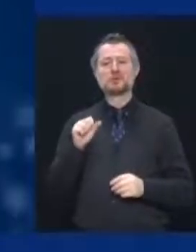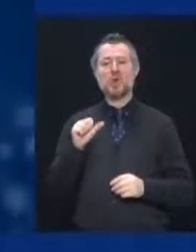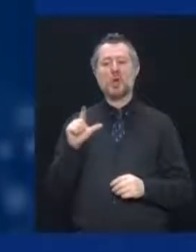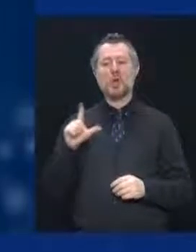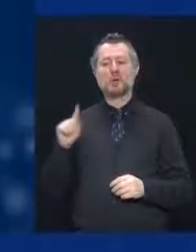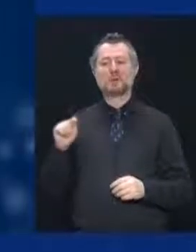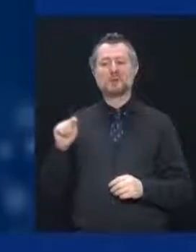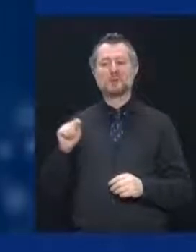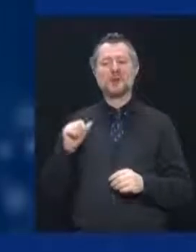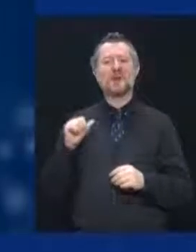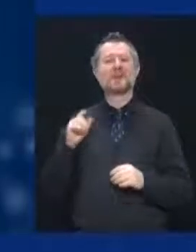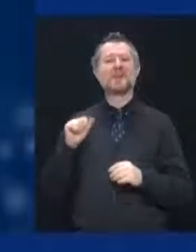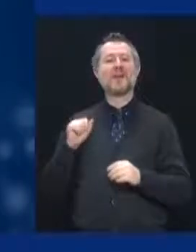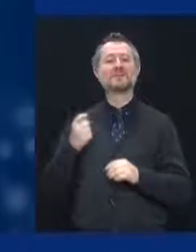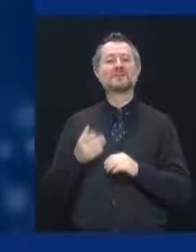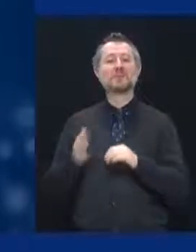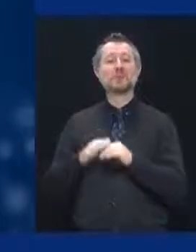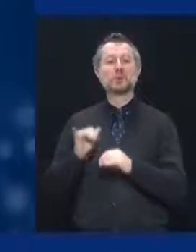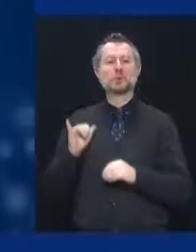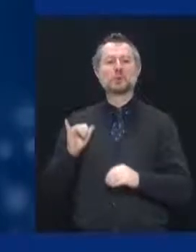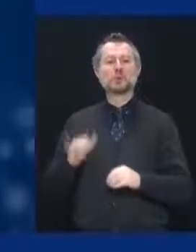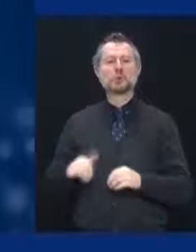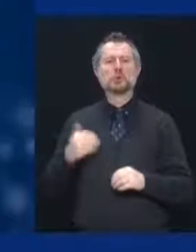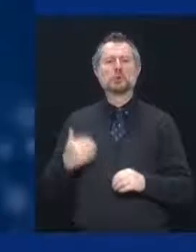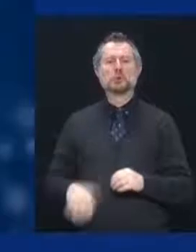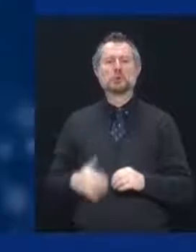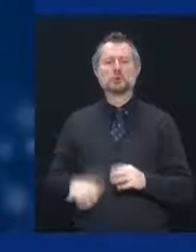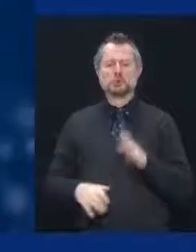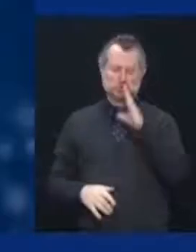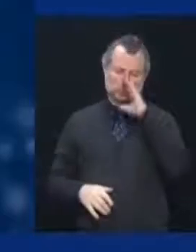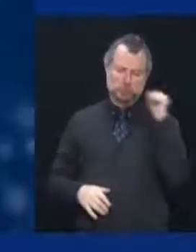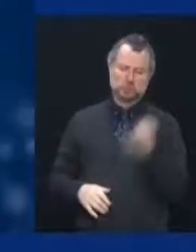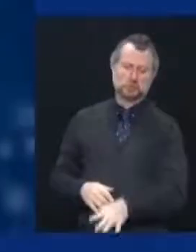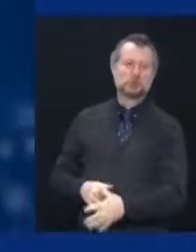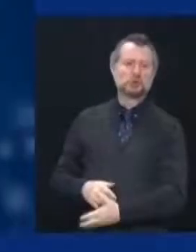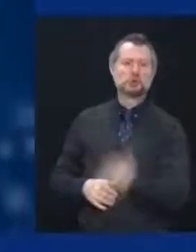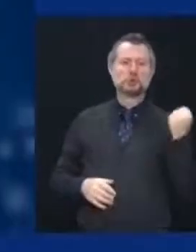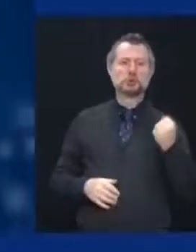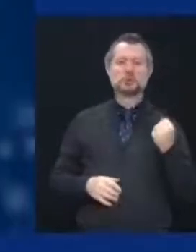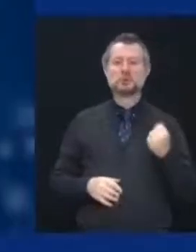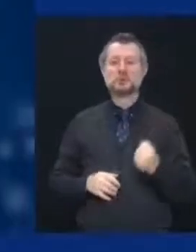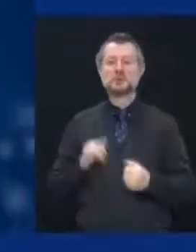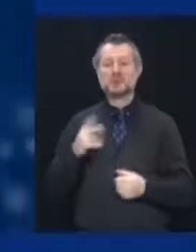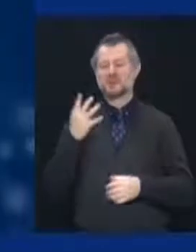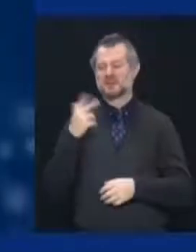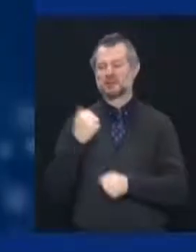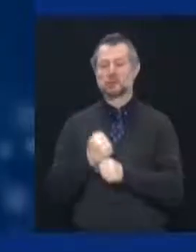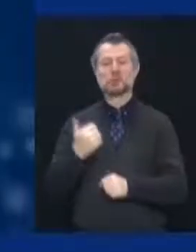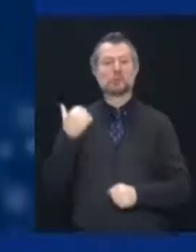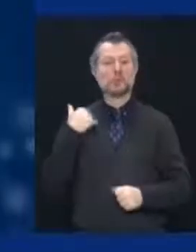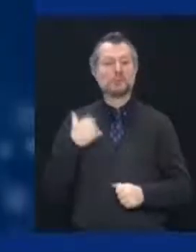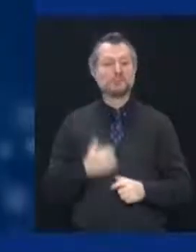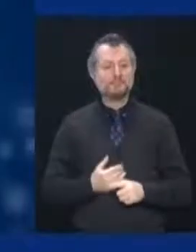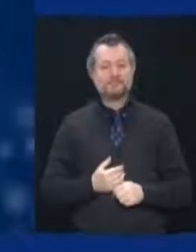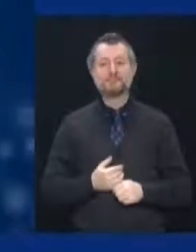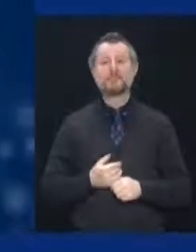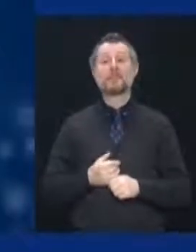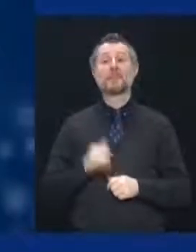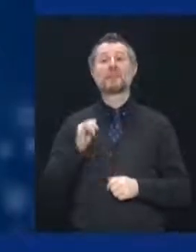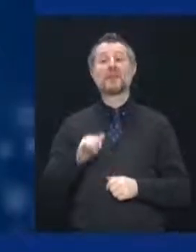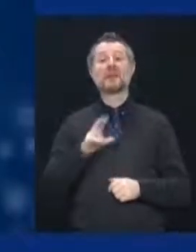tax increase to New York. That was 3 years ago. It added $30